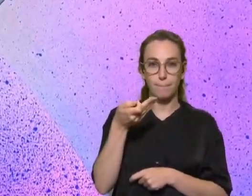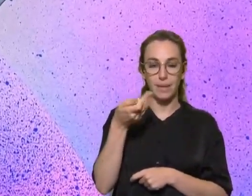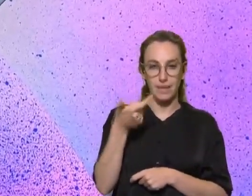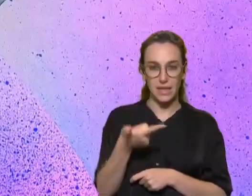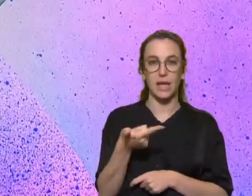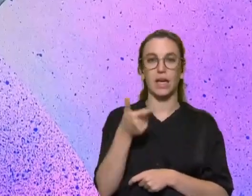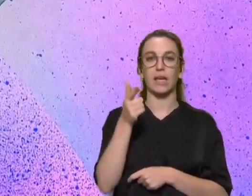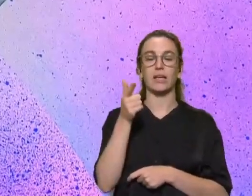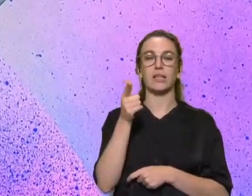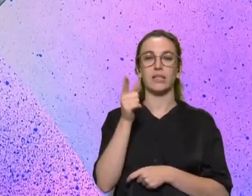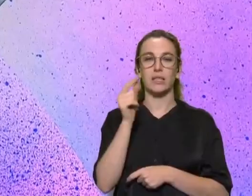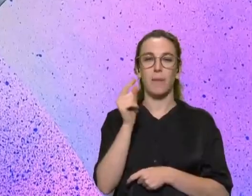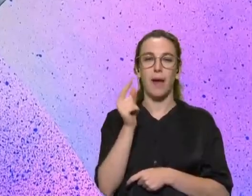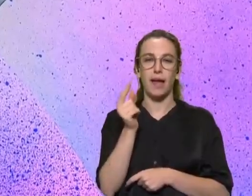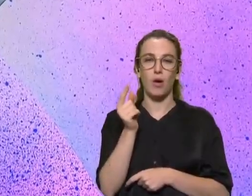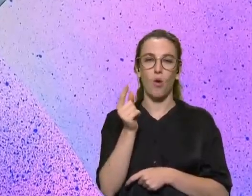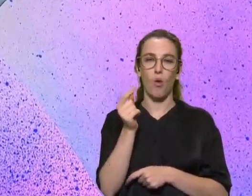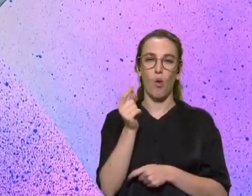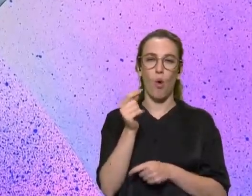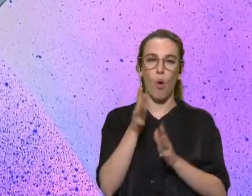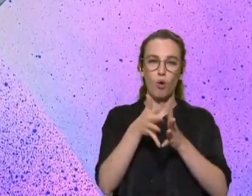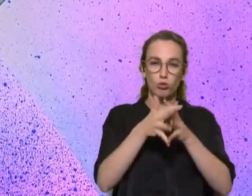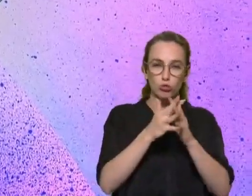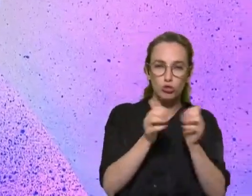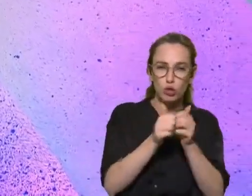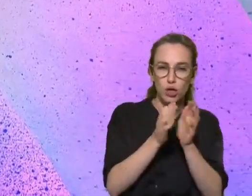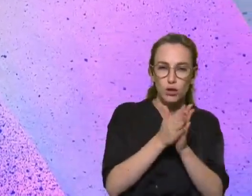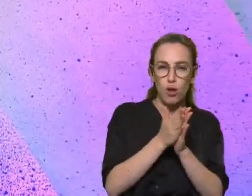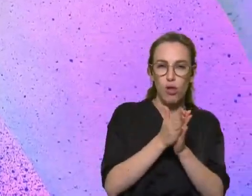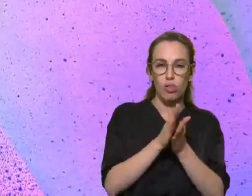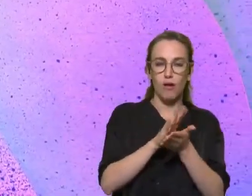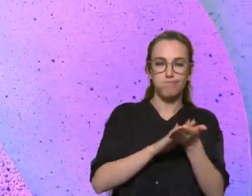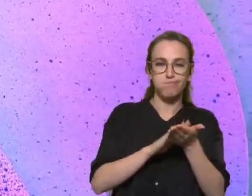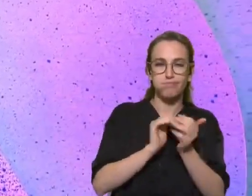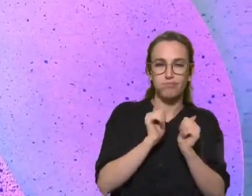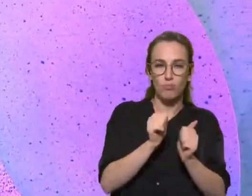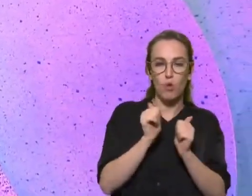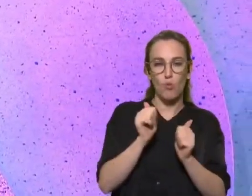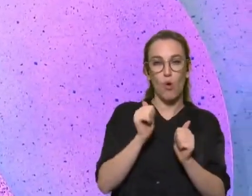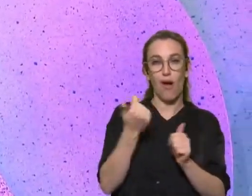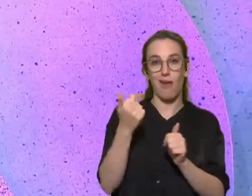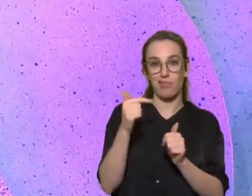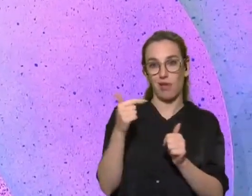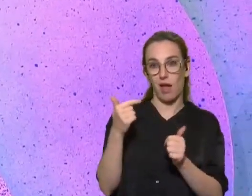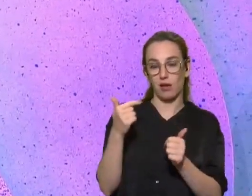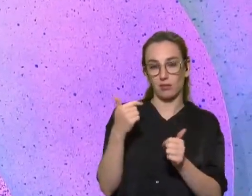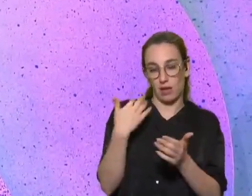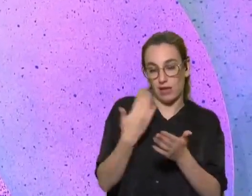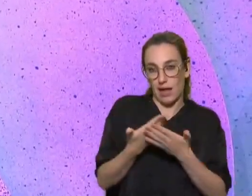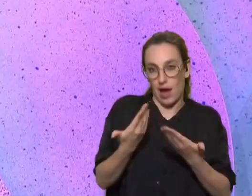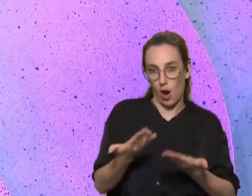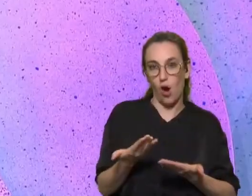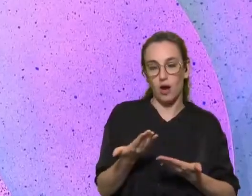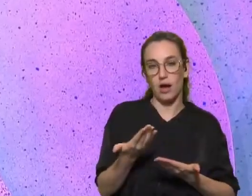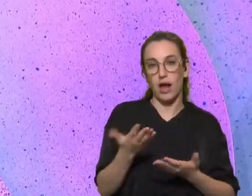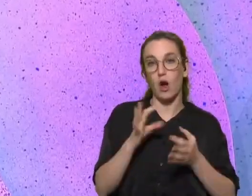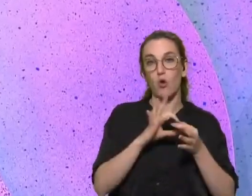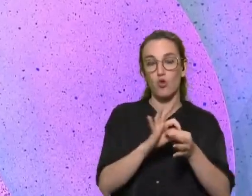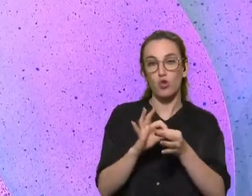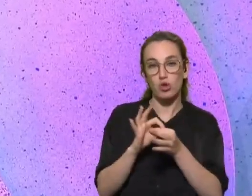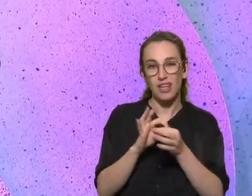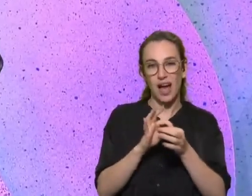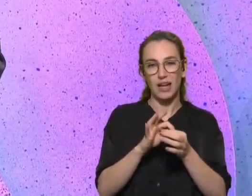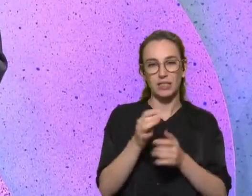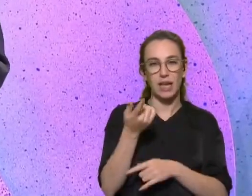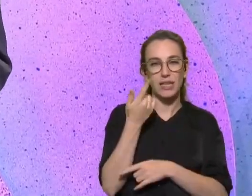PT, and all the structure that existed. And this was coordinated by